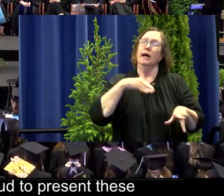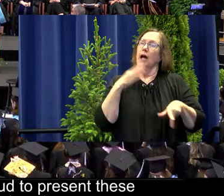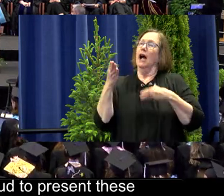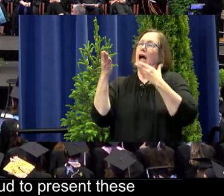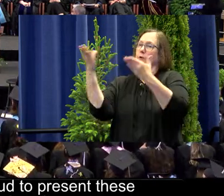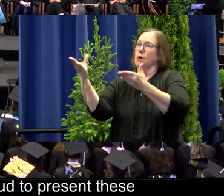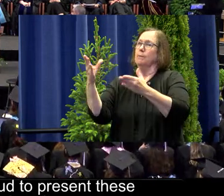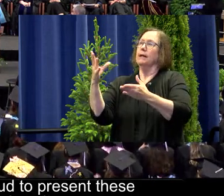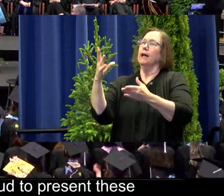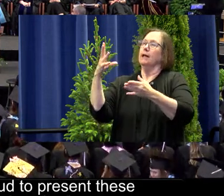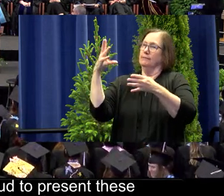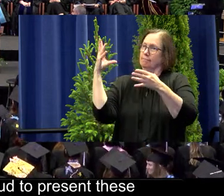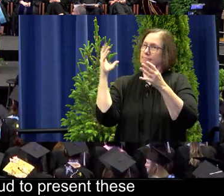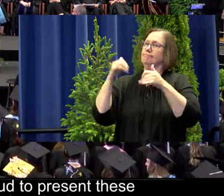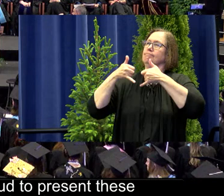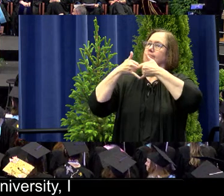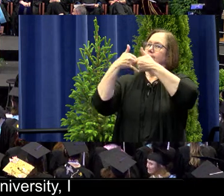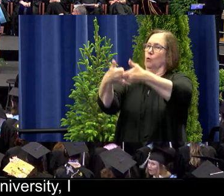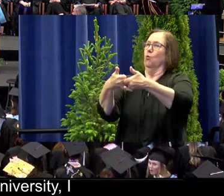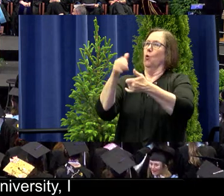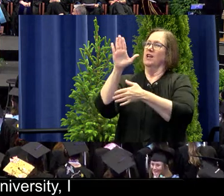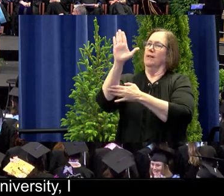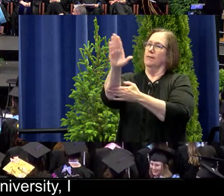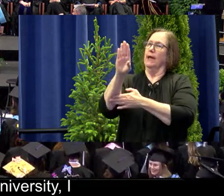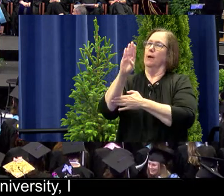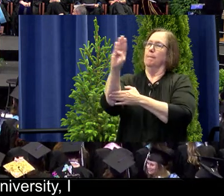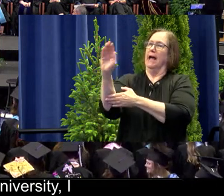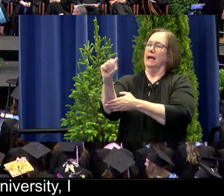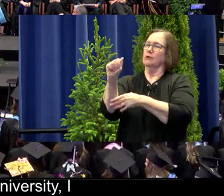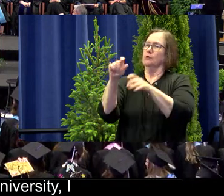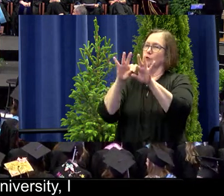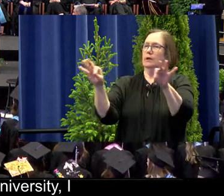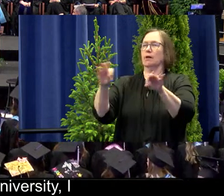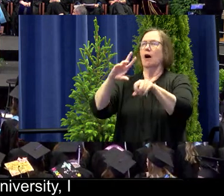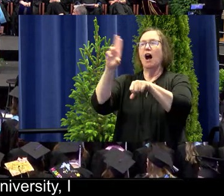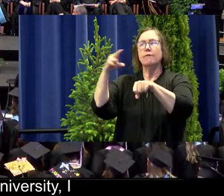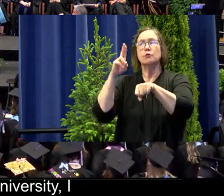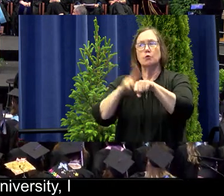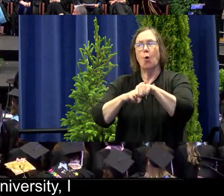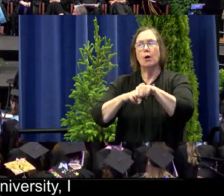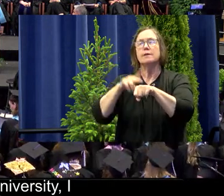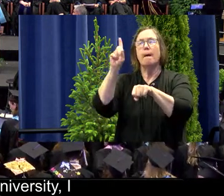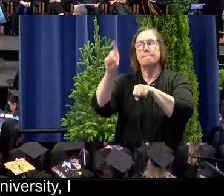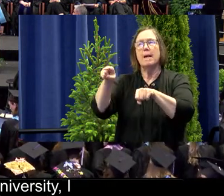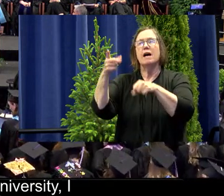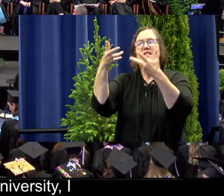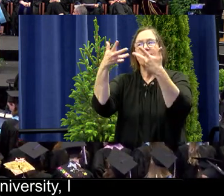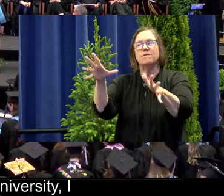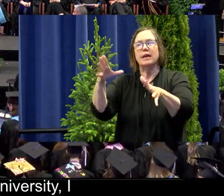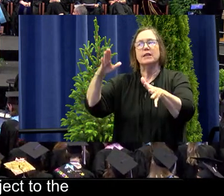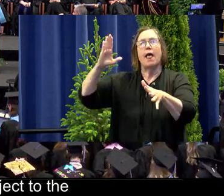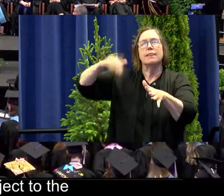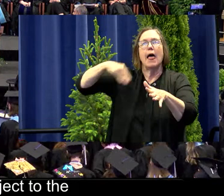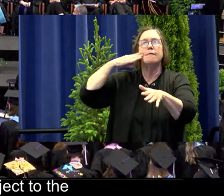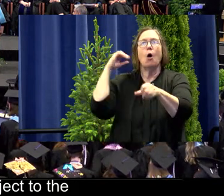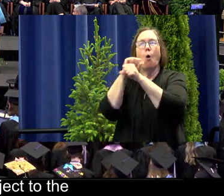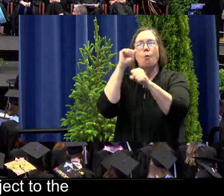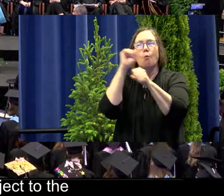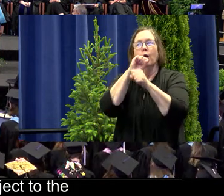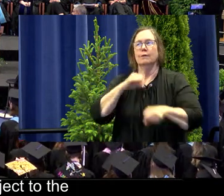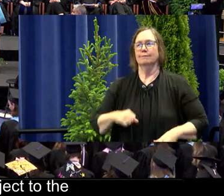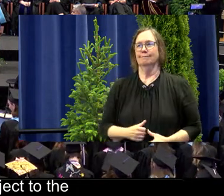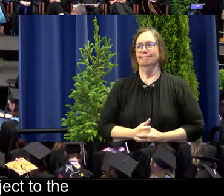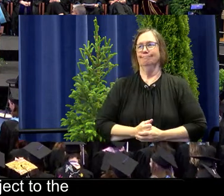recommend that they be awarded the baccalaureate degree, subject to the satisfactory completion of any outstanding assignments or